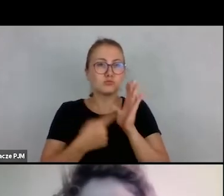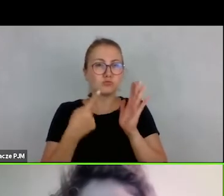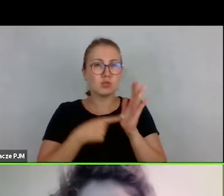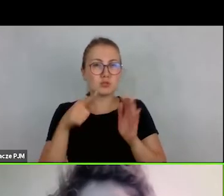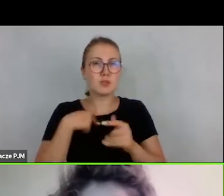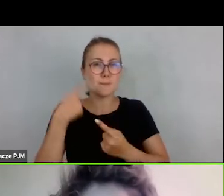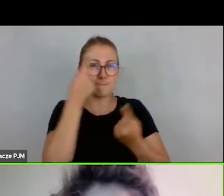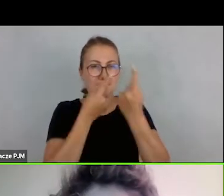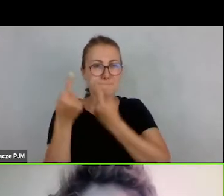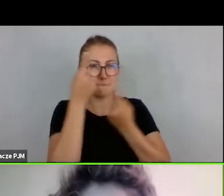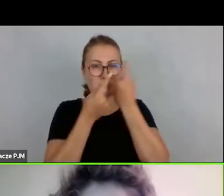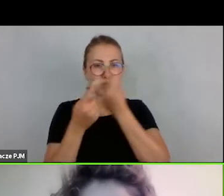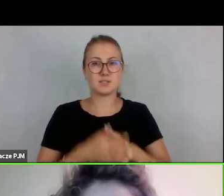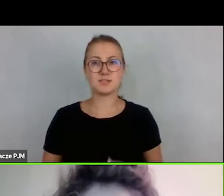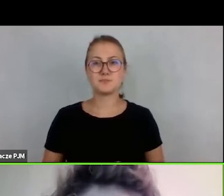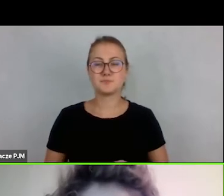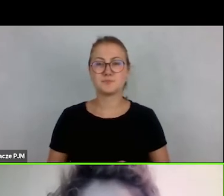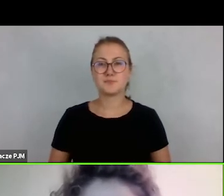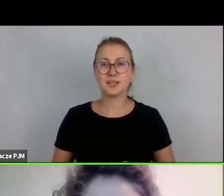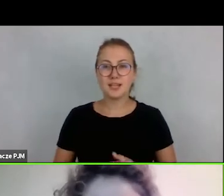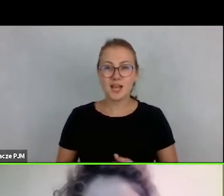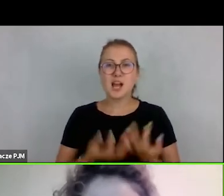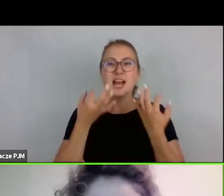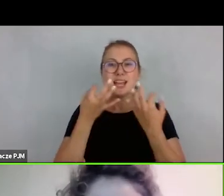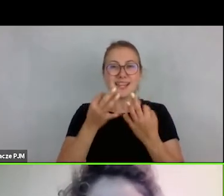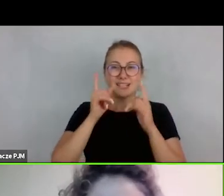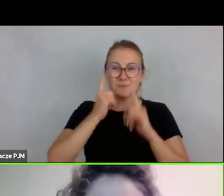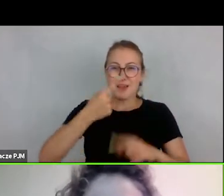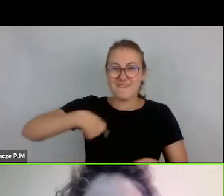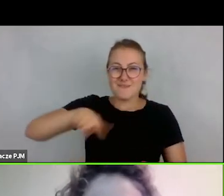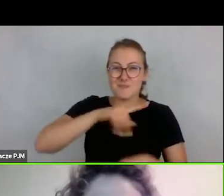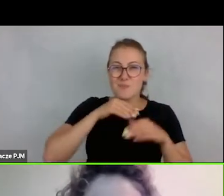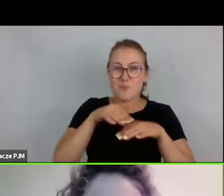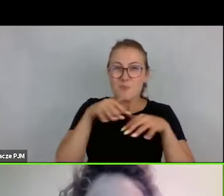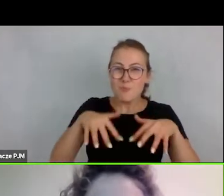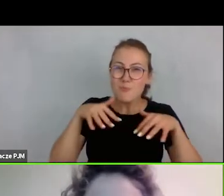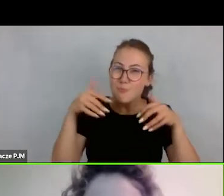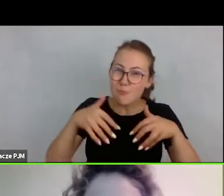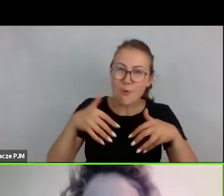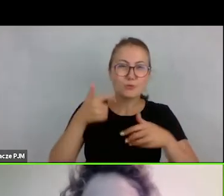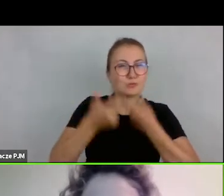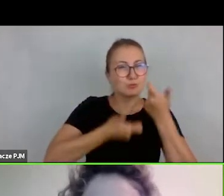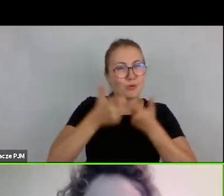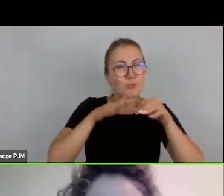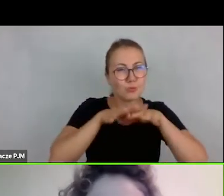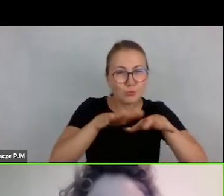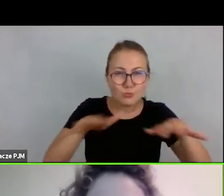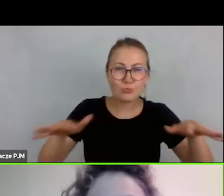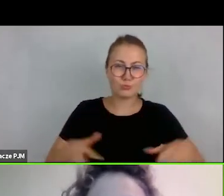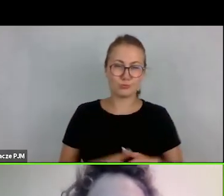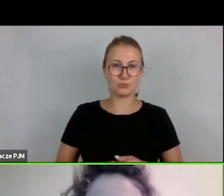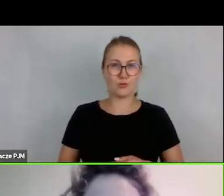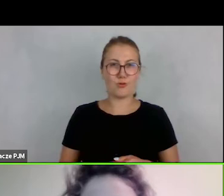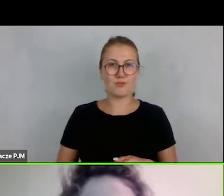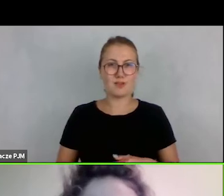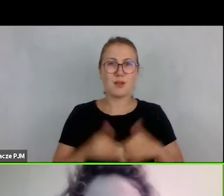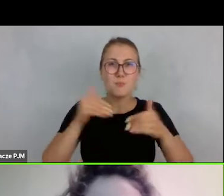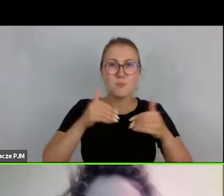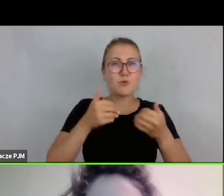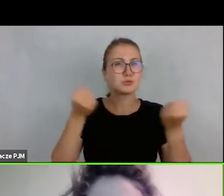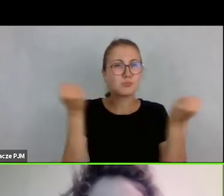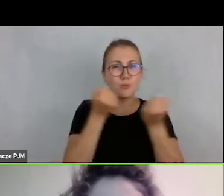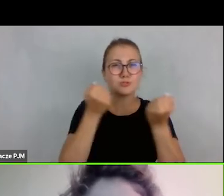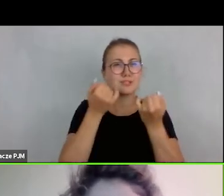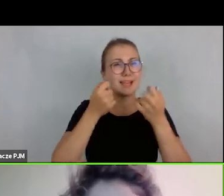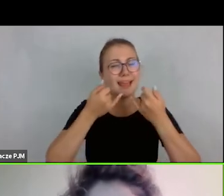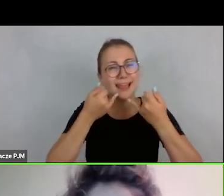So I think that with this beginning, we can start our conversation. I just would like to encourage everyone here on